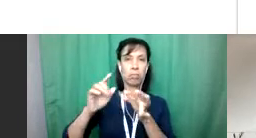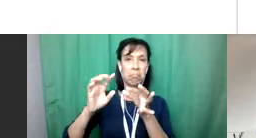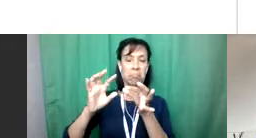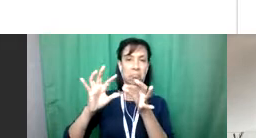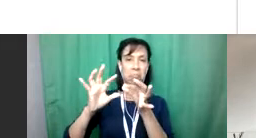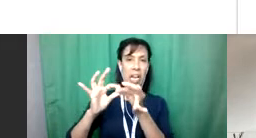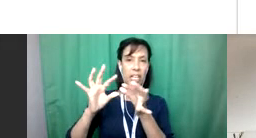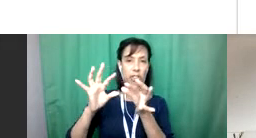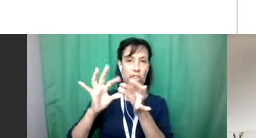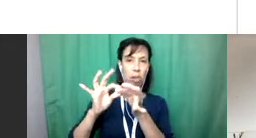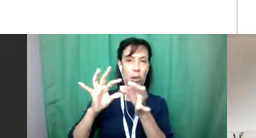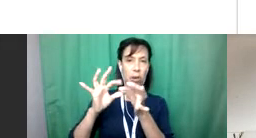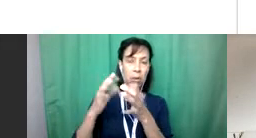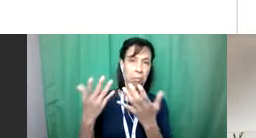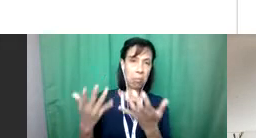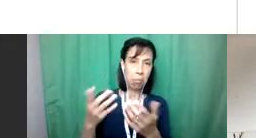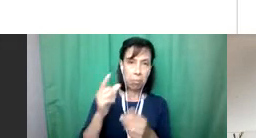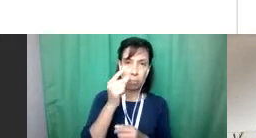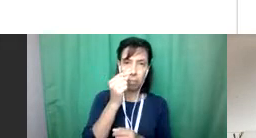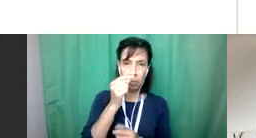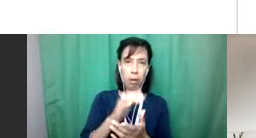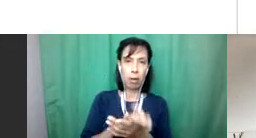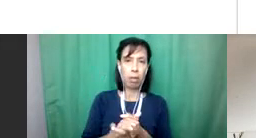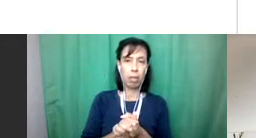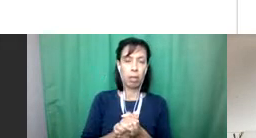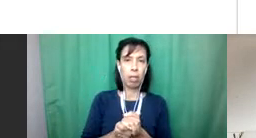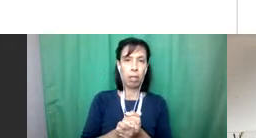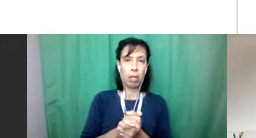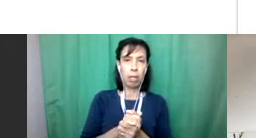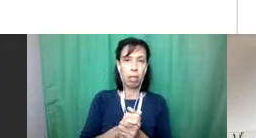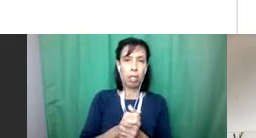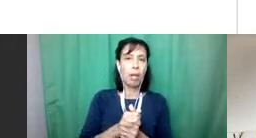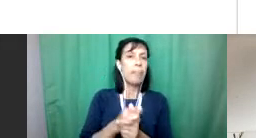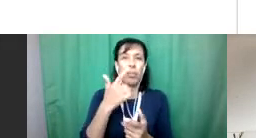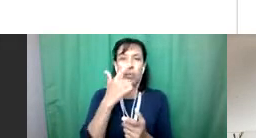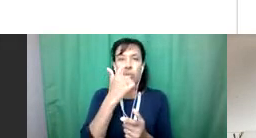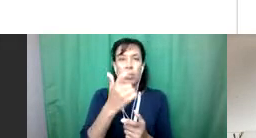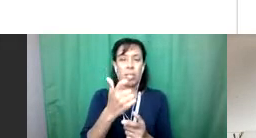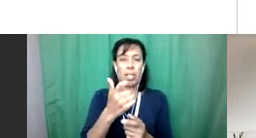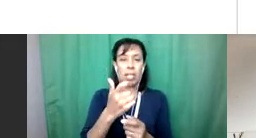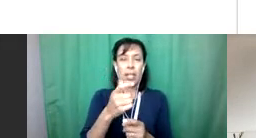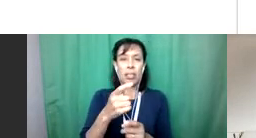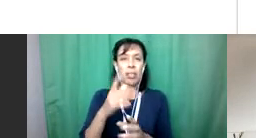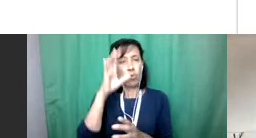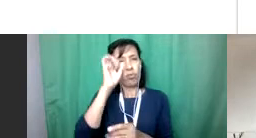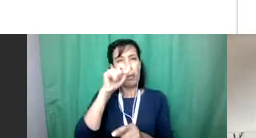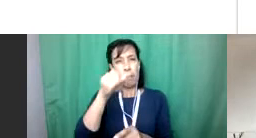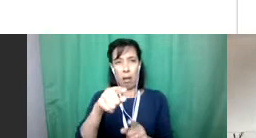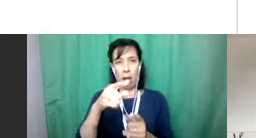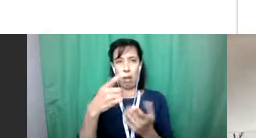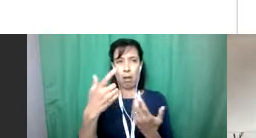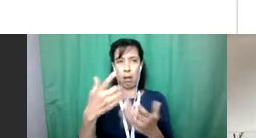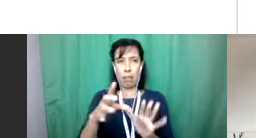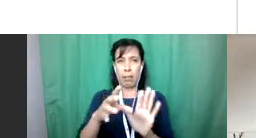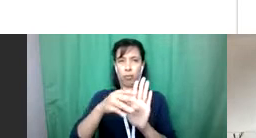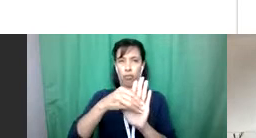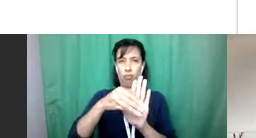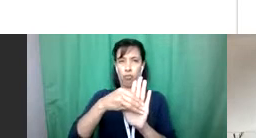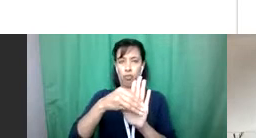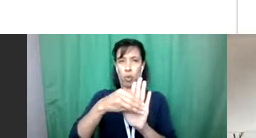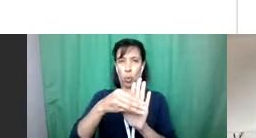we can do is we can always find a time to kind of run through this again, and I am recording this. So I'm hoping it's going to be possible for you